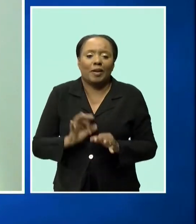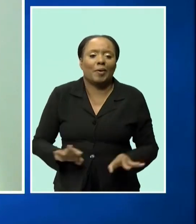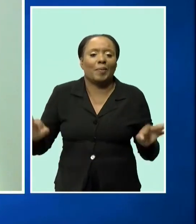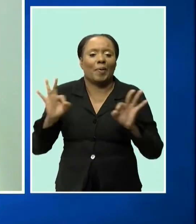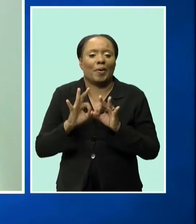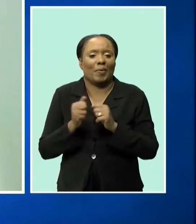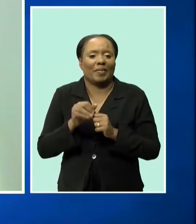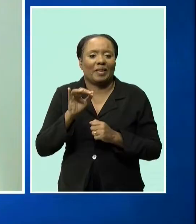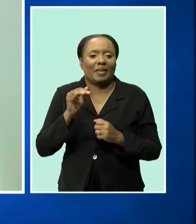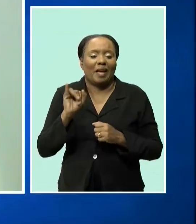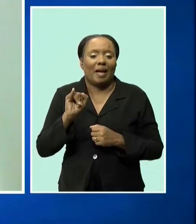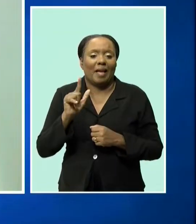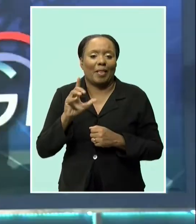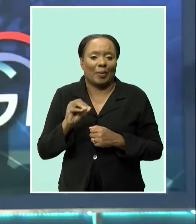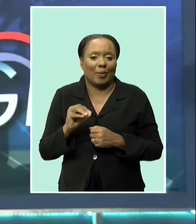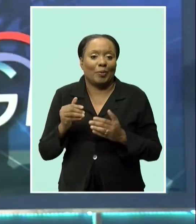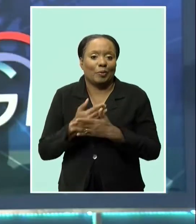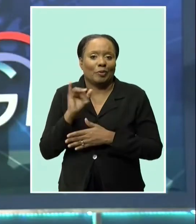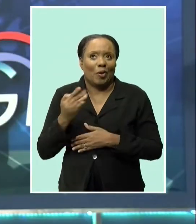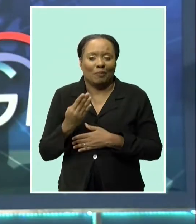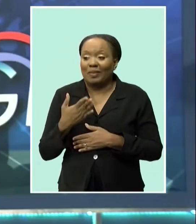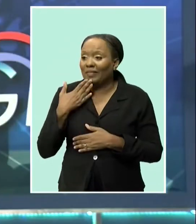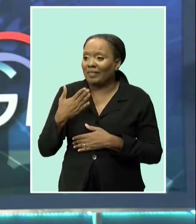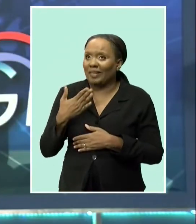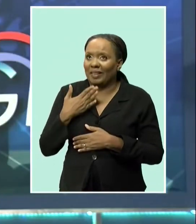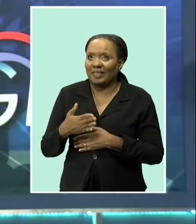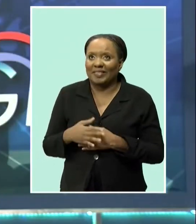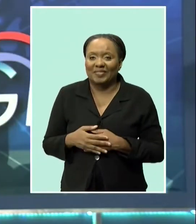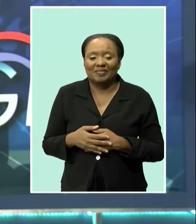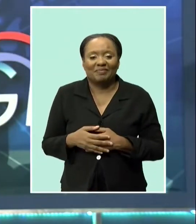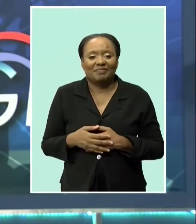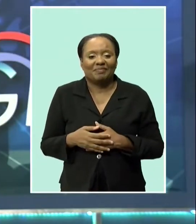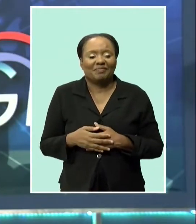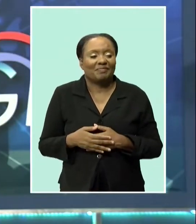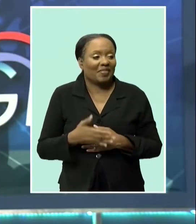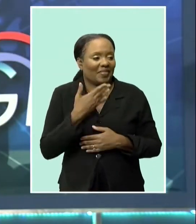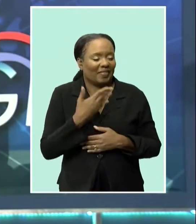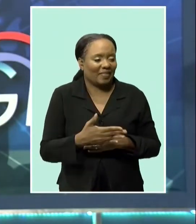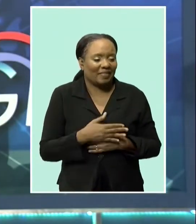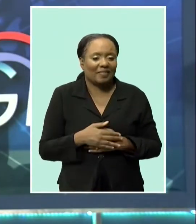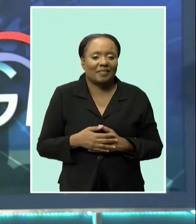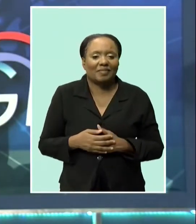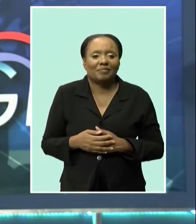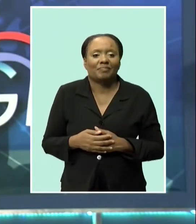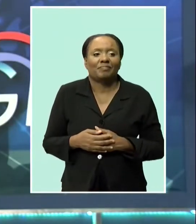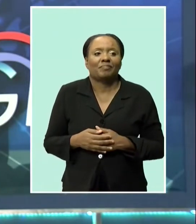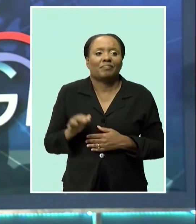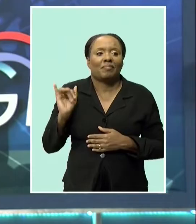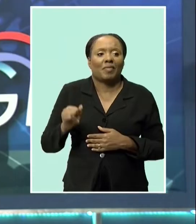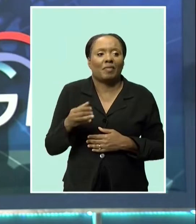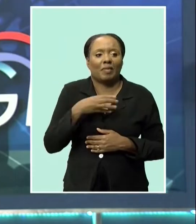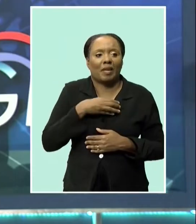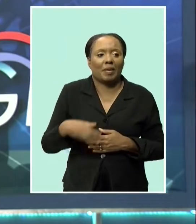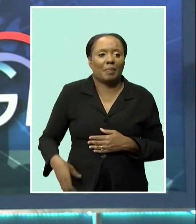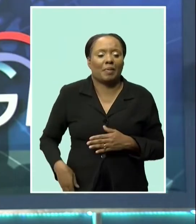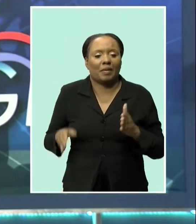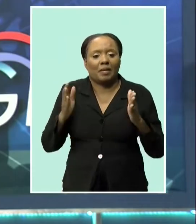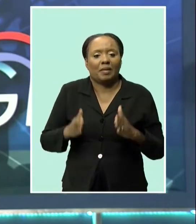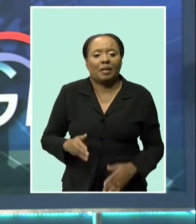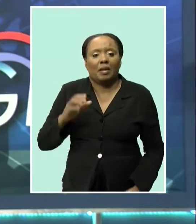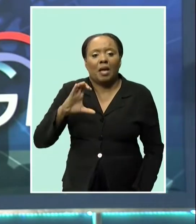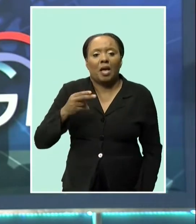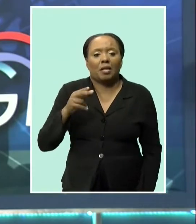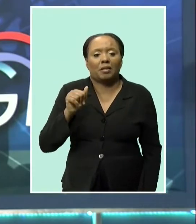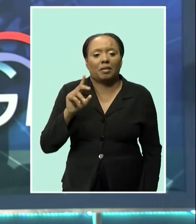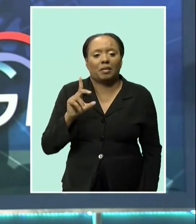well. Okay, thank you so much for speaking with us. Thank you very much. Yeah, that was Ambassador Chad Blackman, Senior Advisor to the